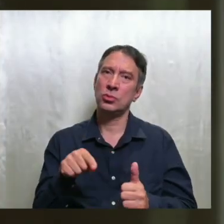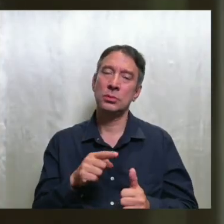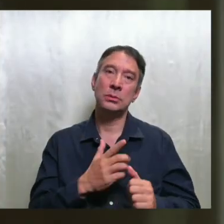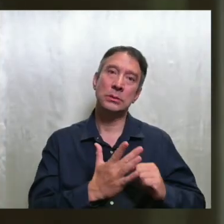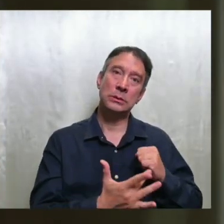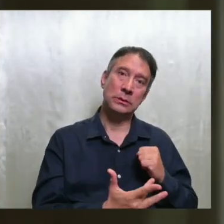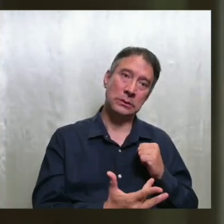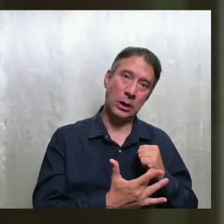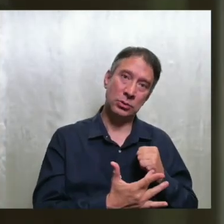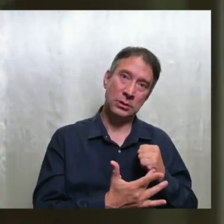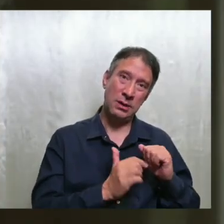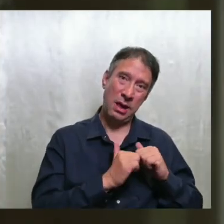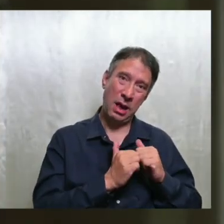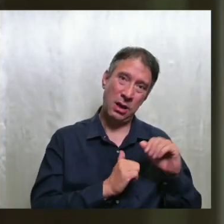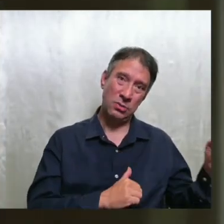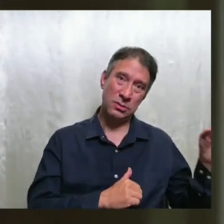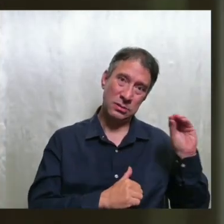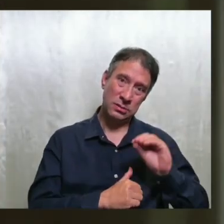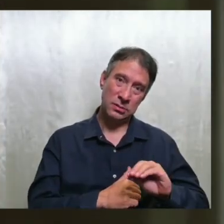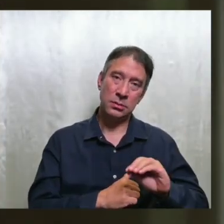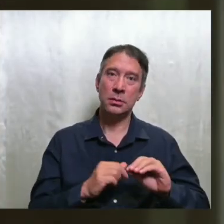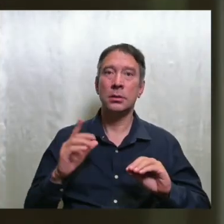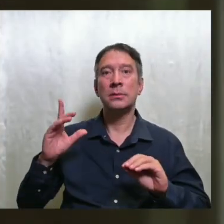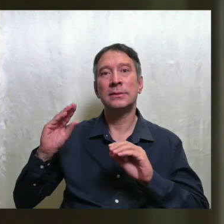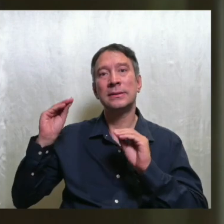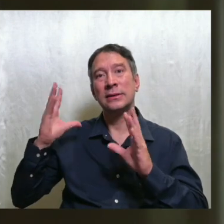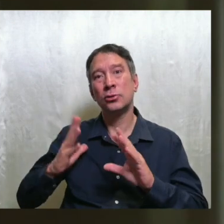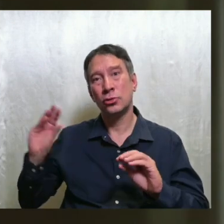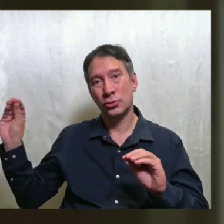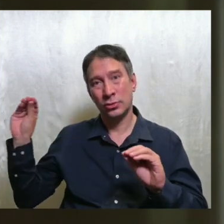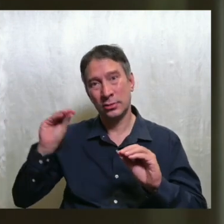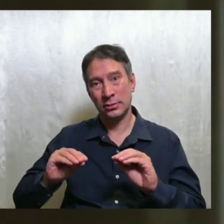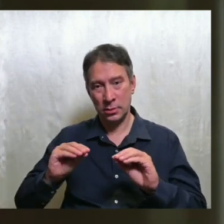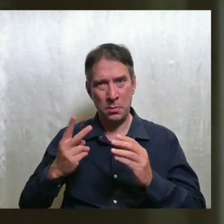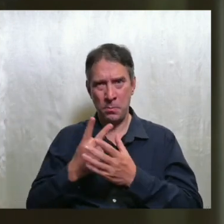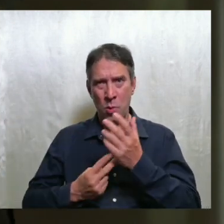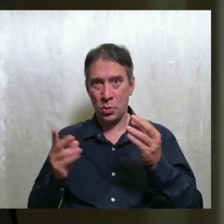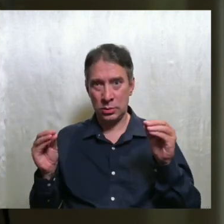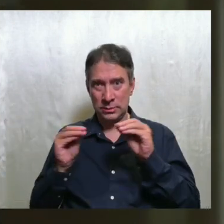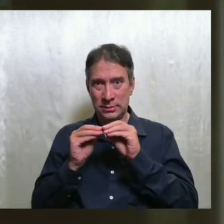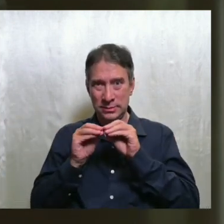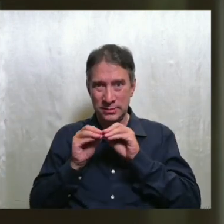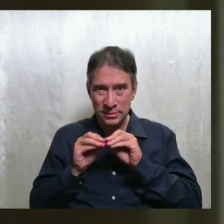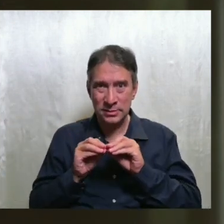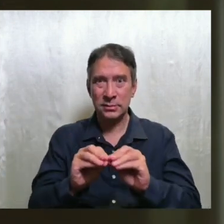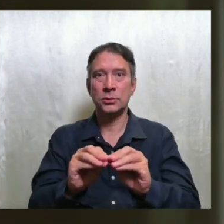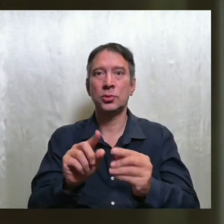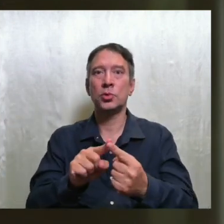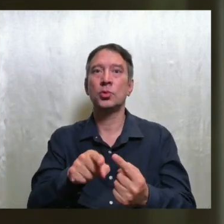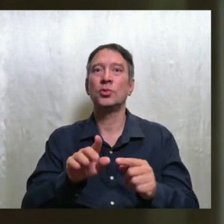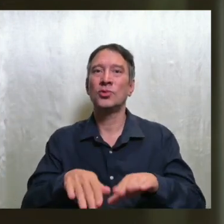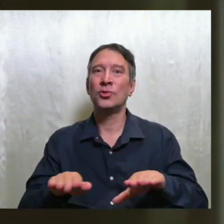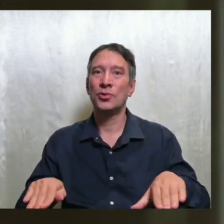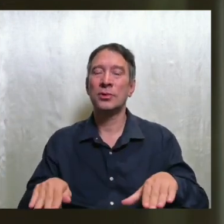students across. And we are using AI to approach this problem from two dimensions. One, how can we personalize the